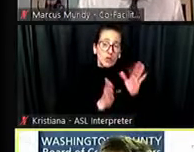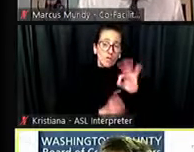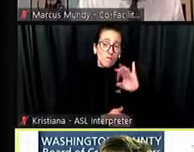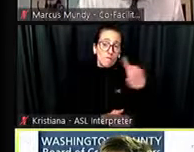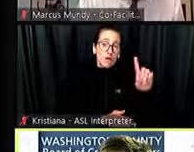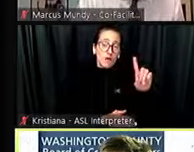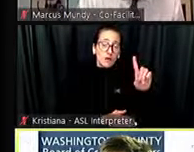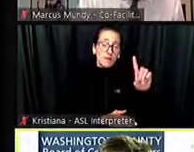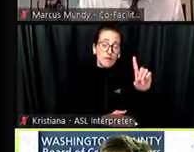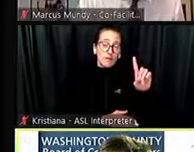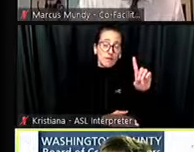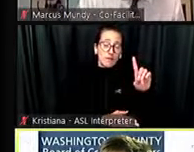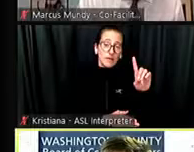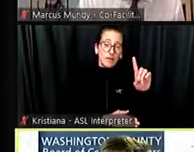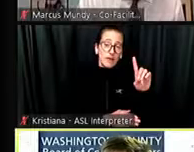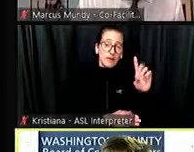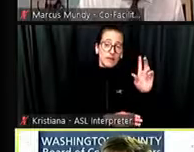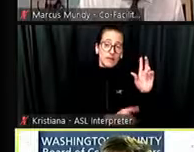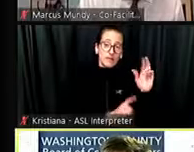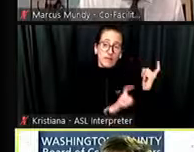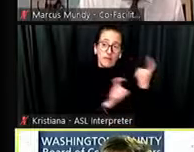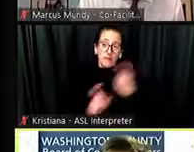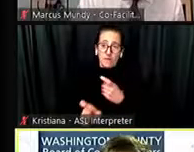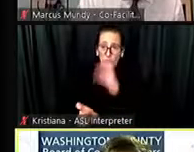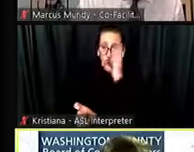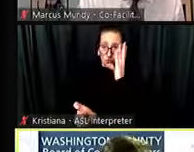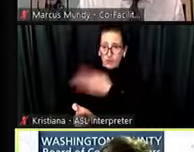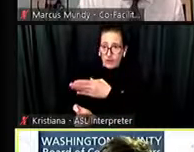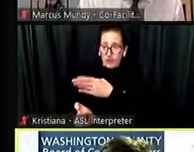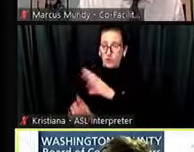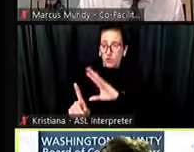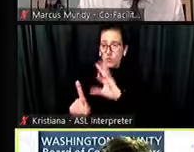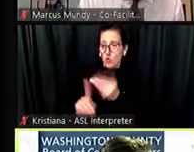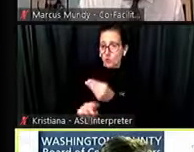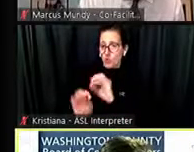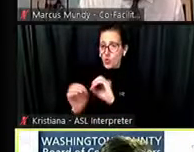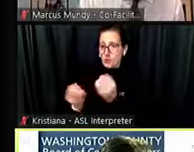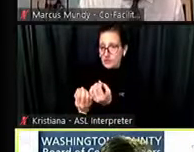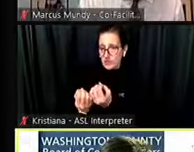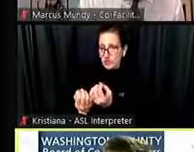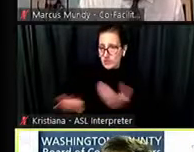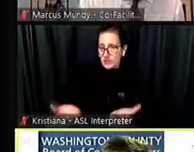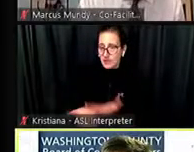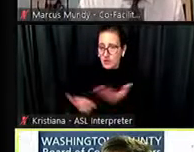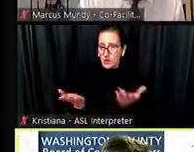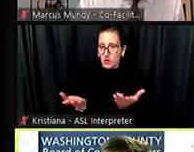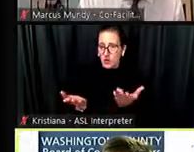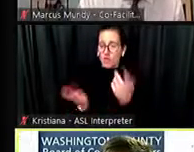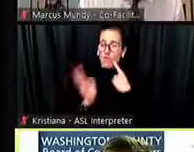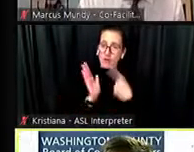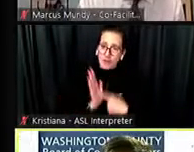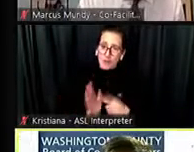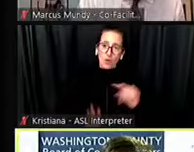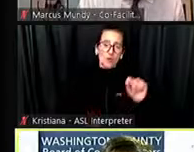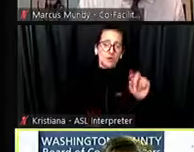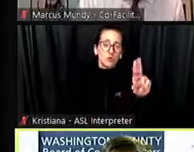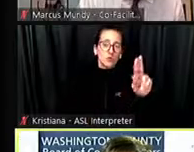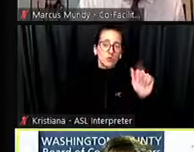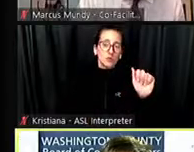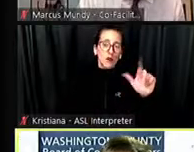cultural organizations here in the county, such as Tualatin Valley